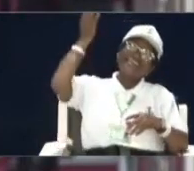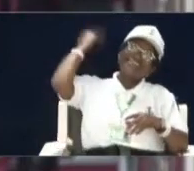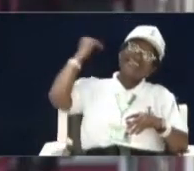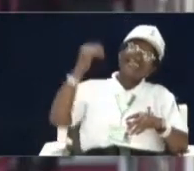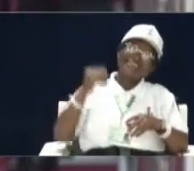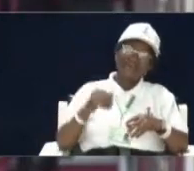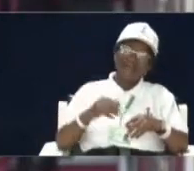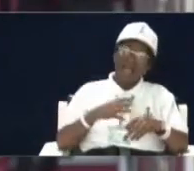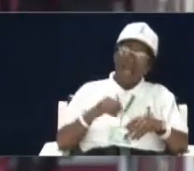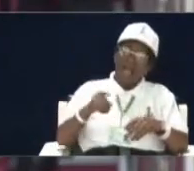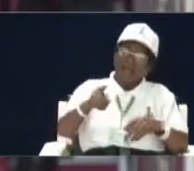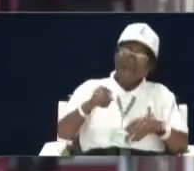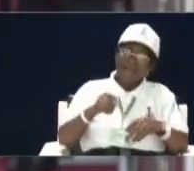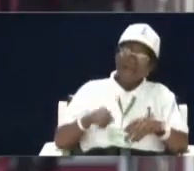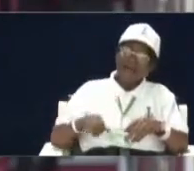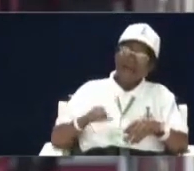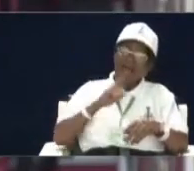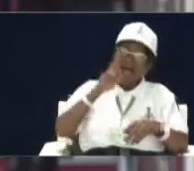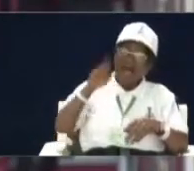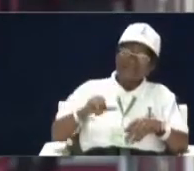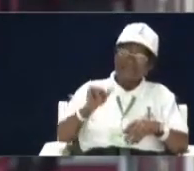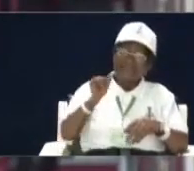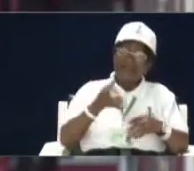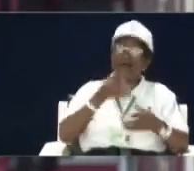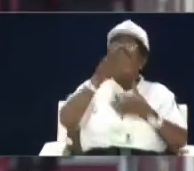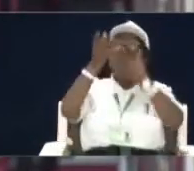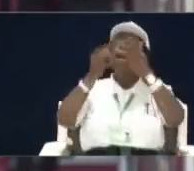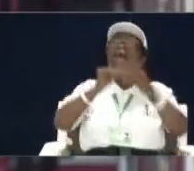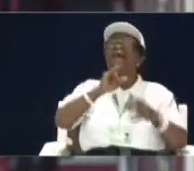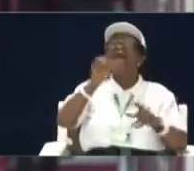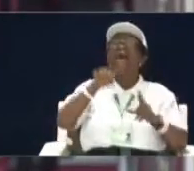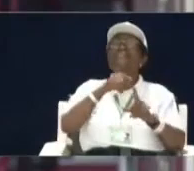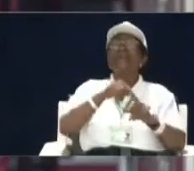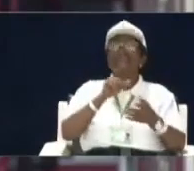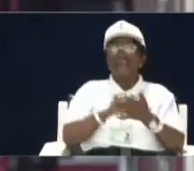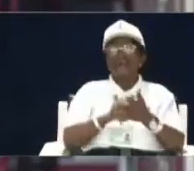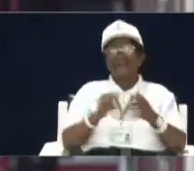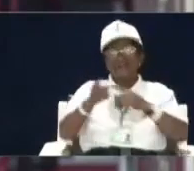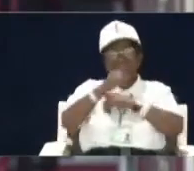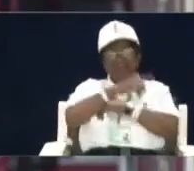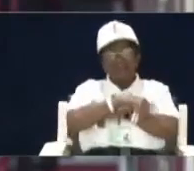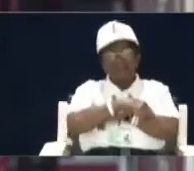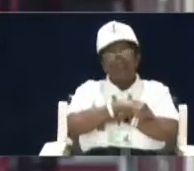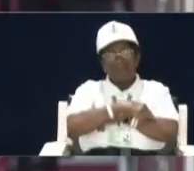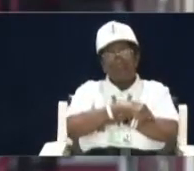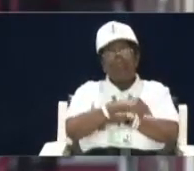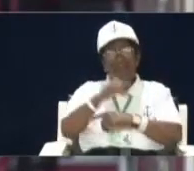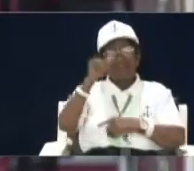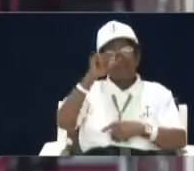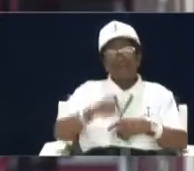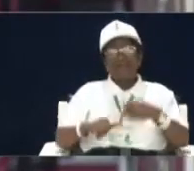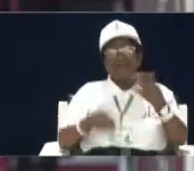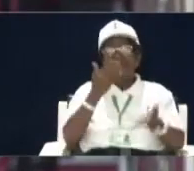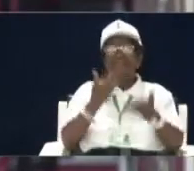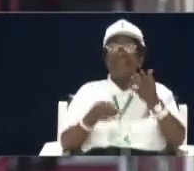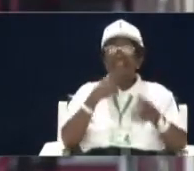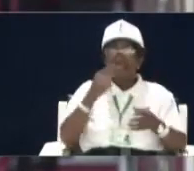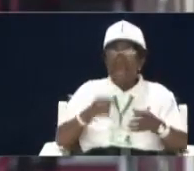And you are still shouting about that today. They say, maybe we should take him to our.